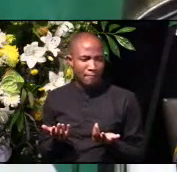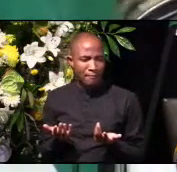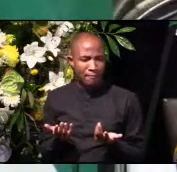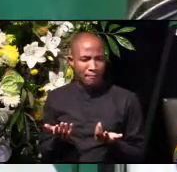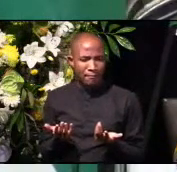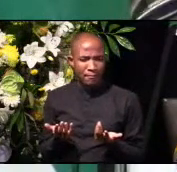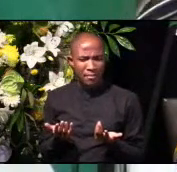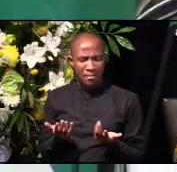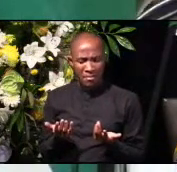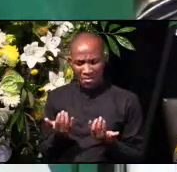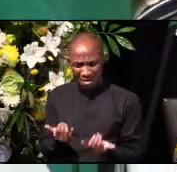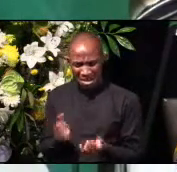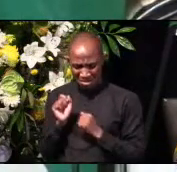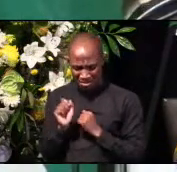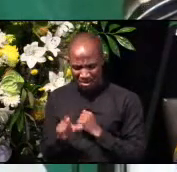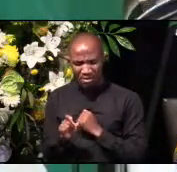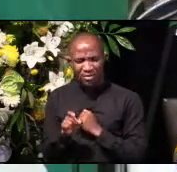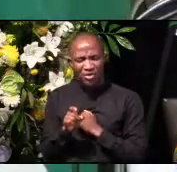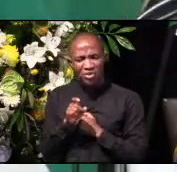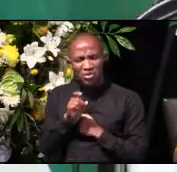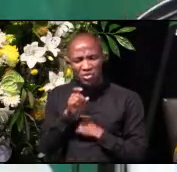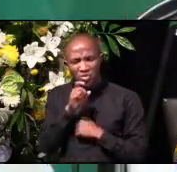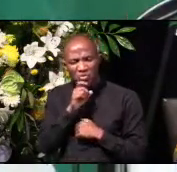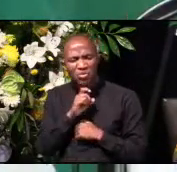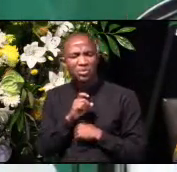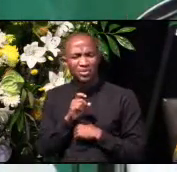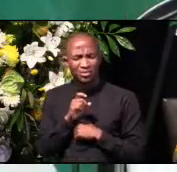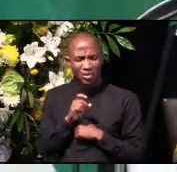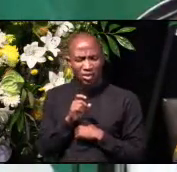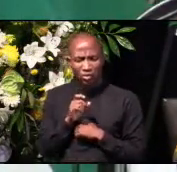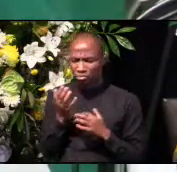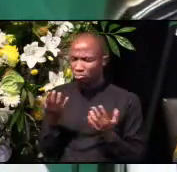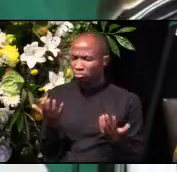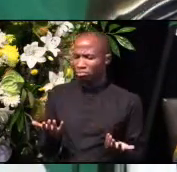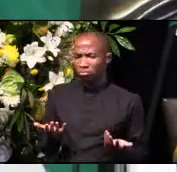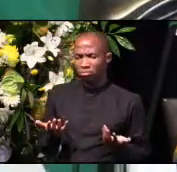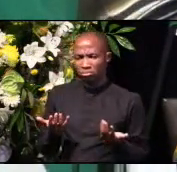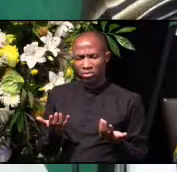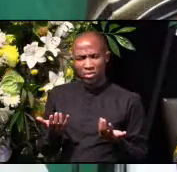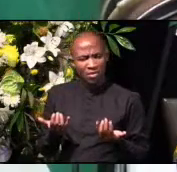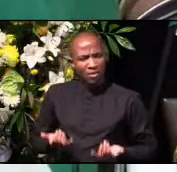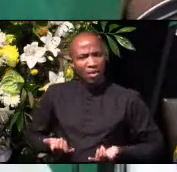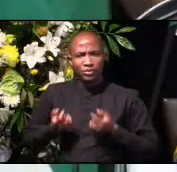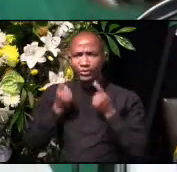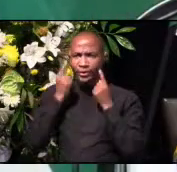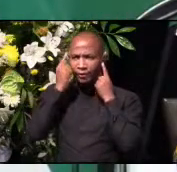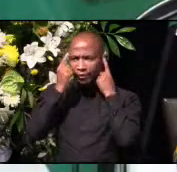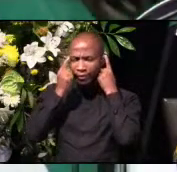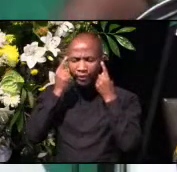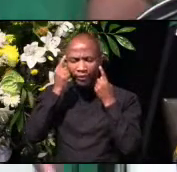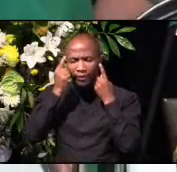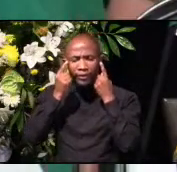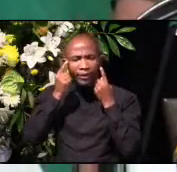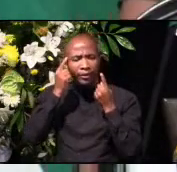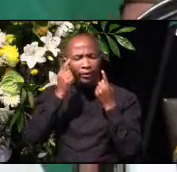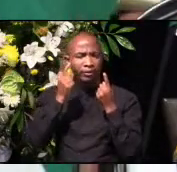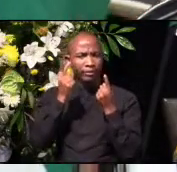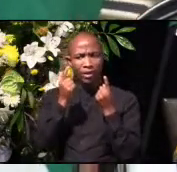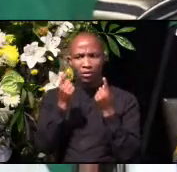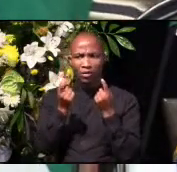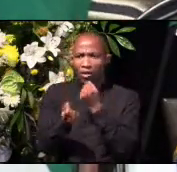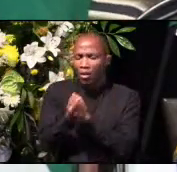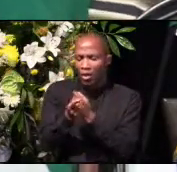it's used and we wonder why sometimes during these political